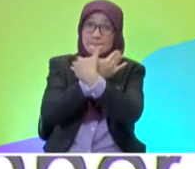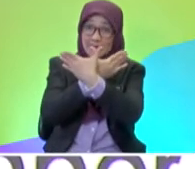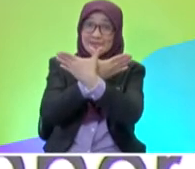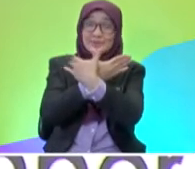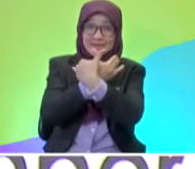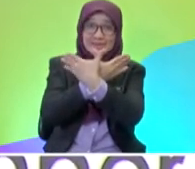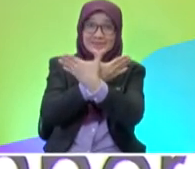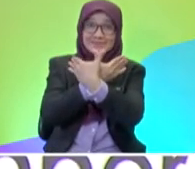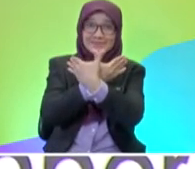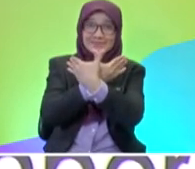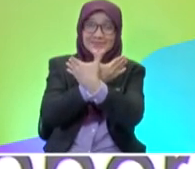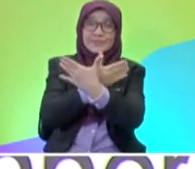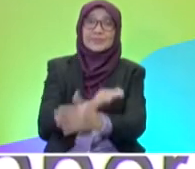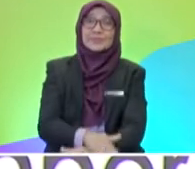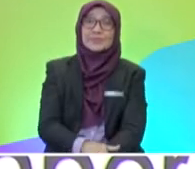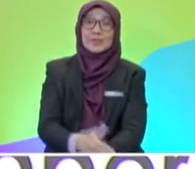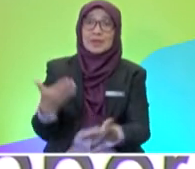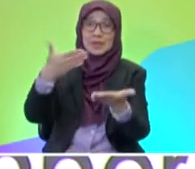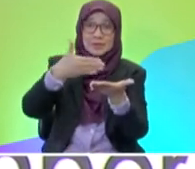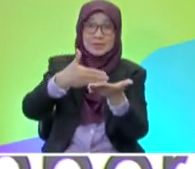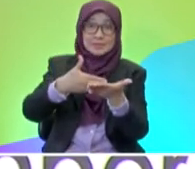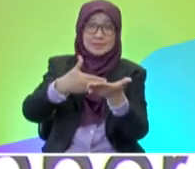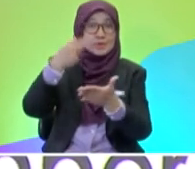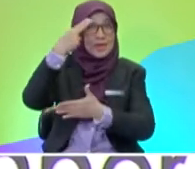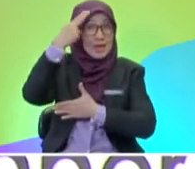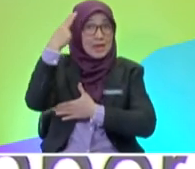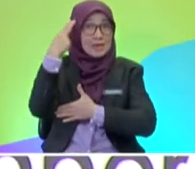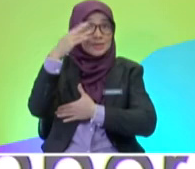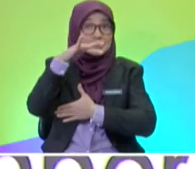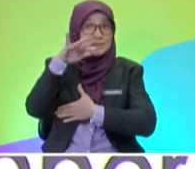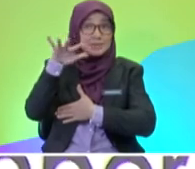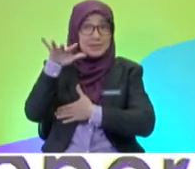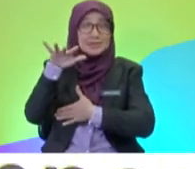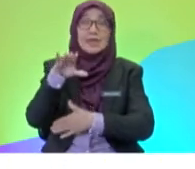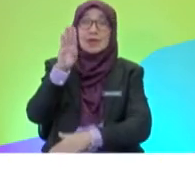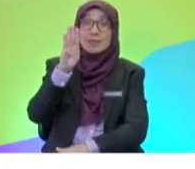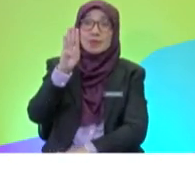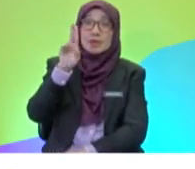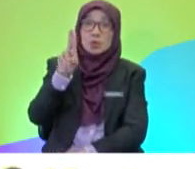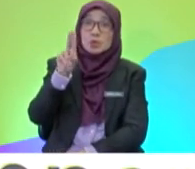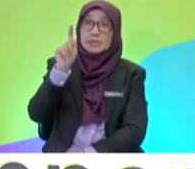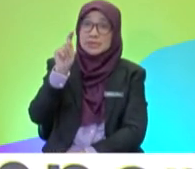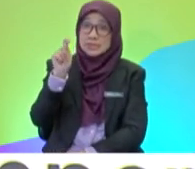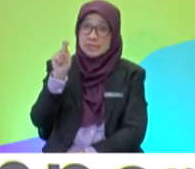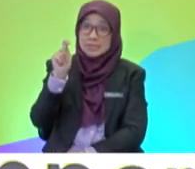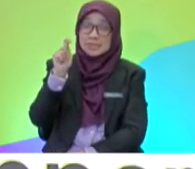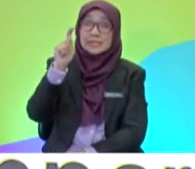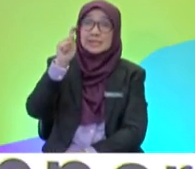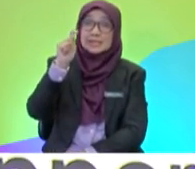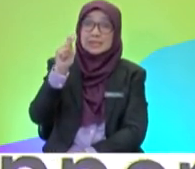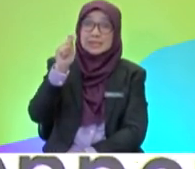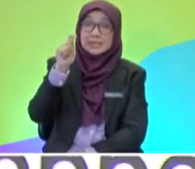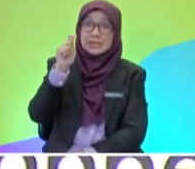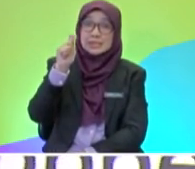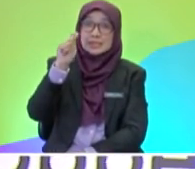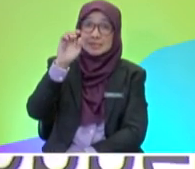Butterfly. Again, can you spell it on your own? Sure. Let's do it together with me. B-U-T.